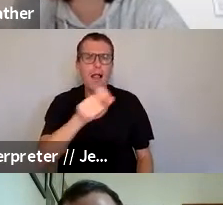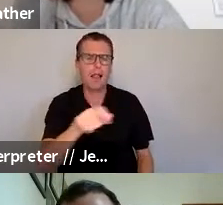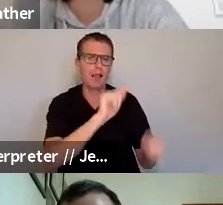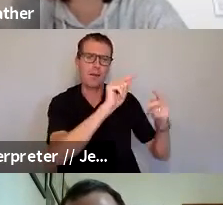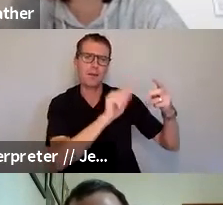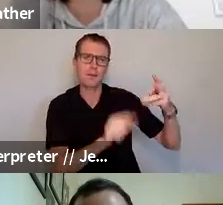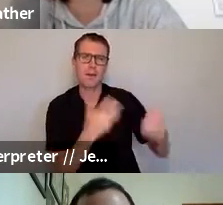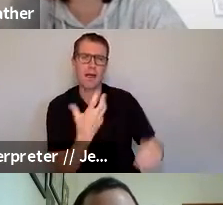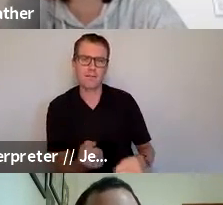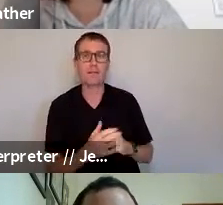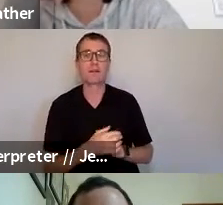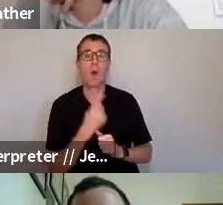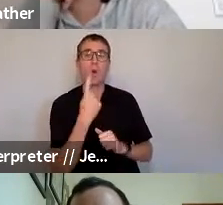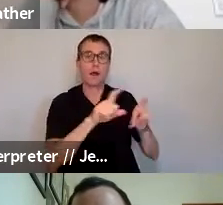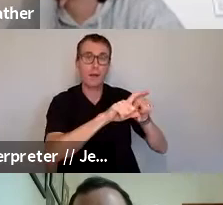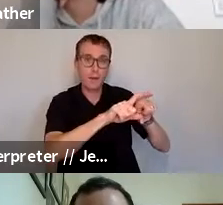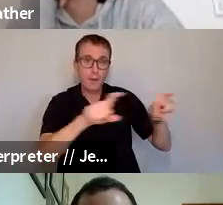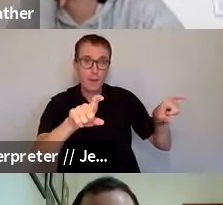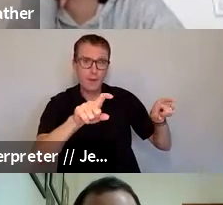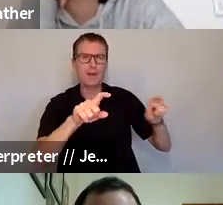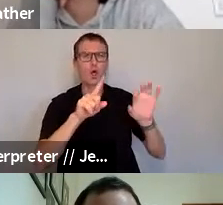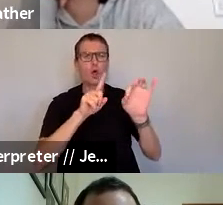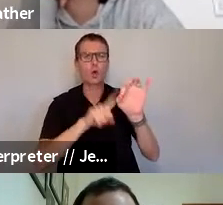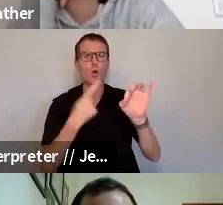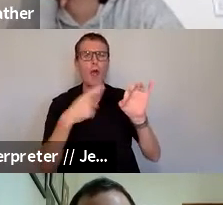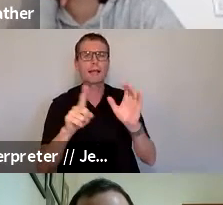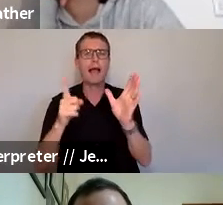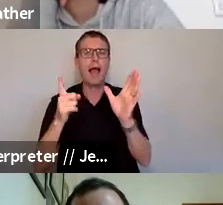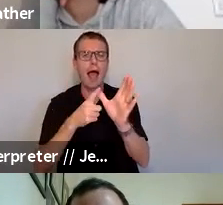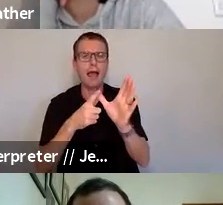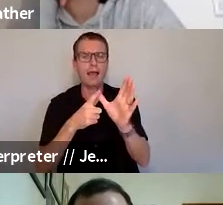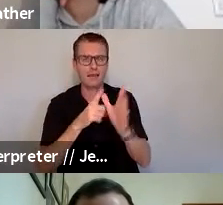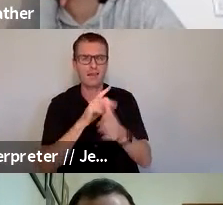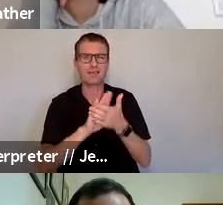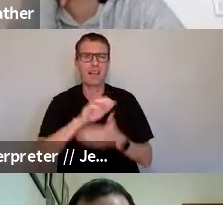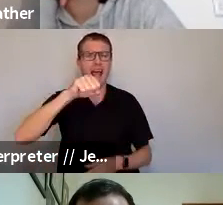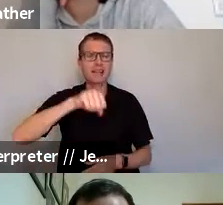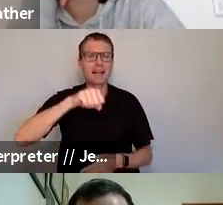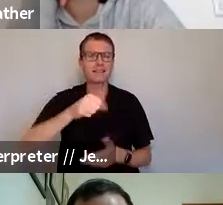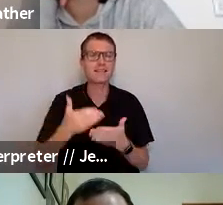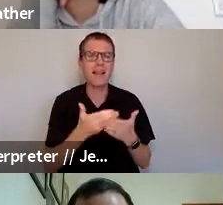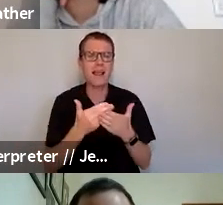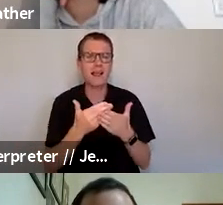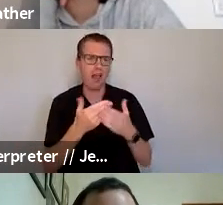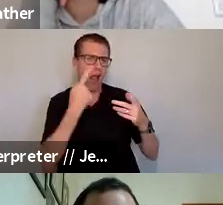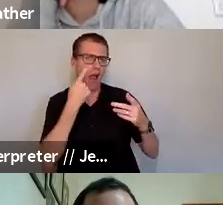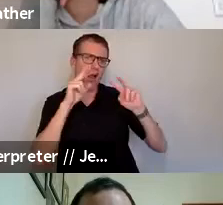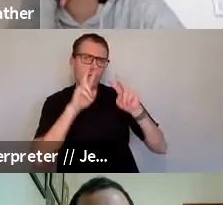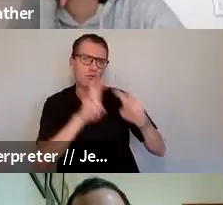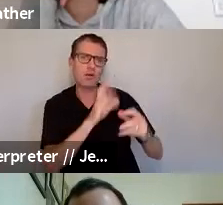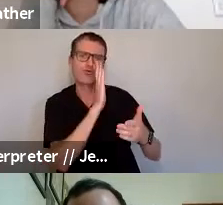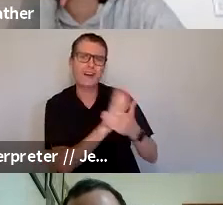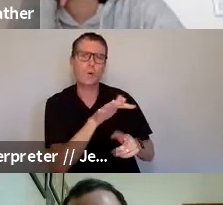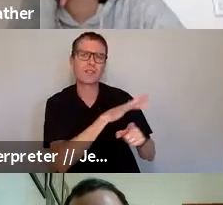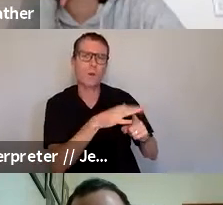section called Q&As, which are case studies, and many of the people working in Access around New Zealand have